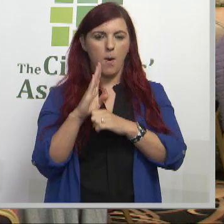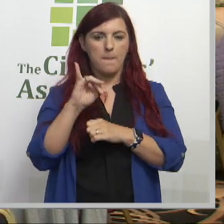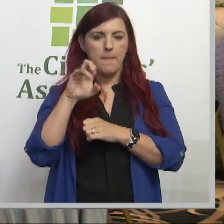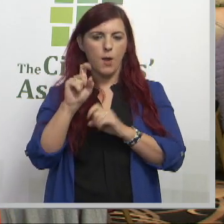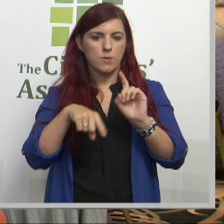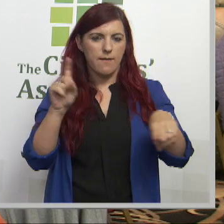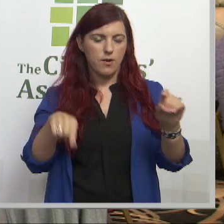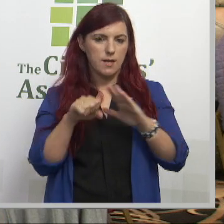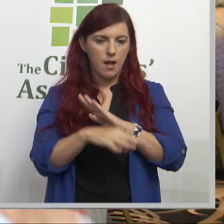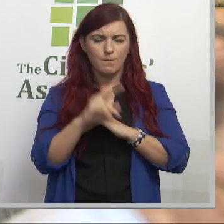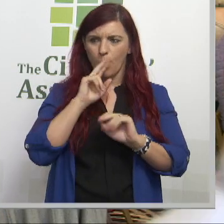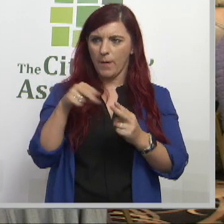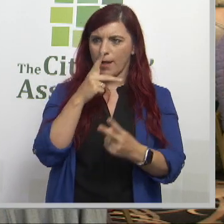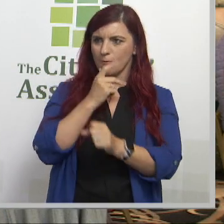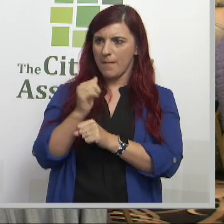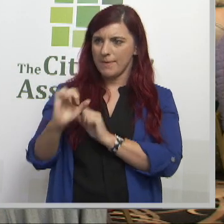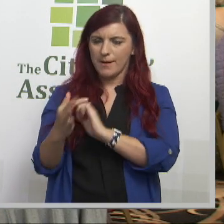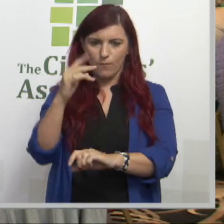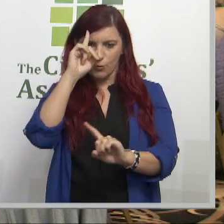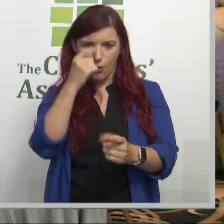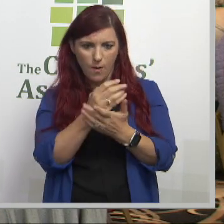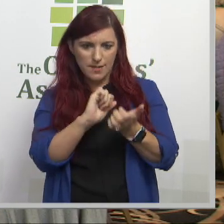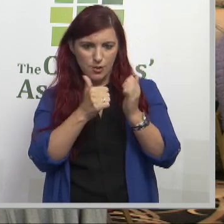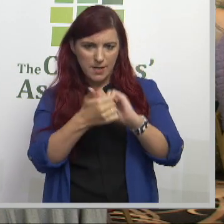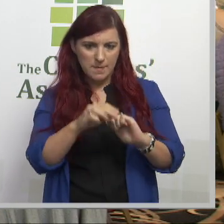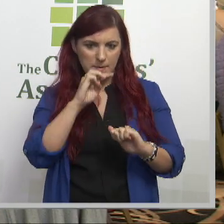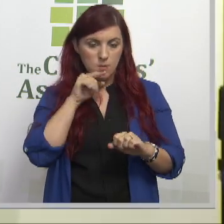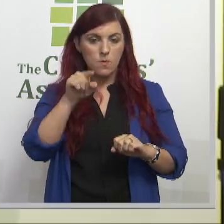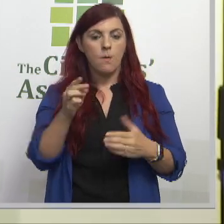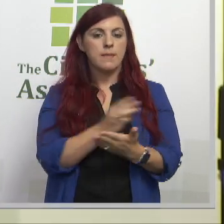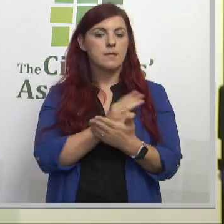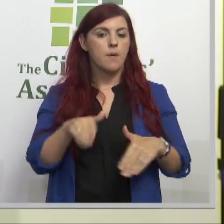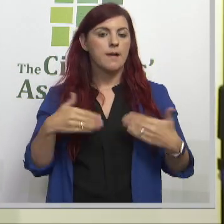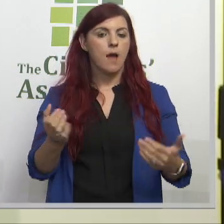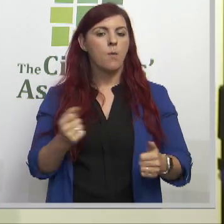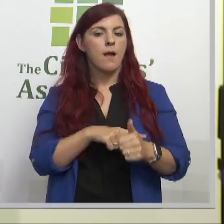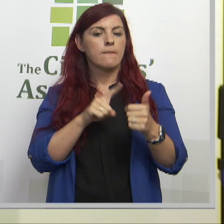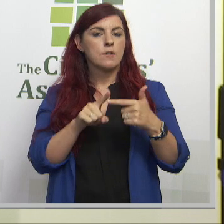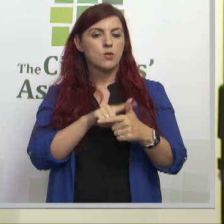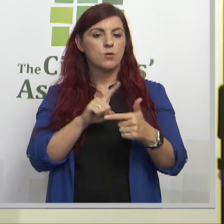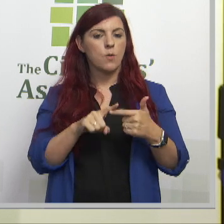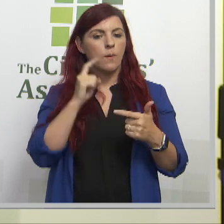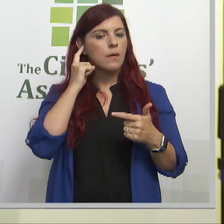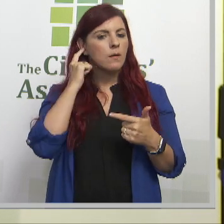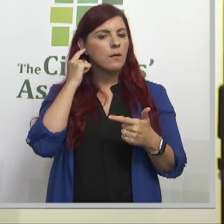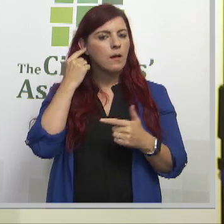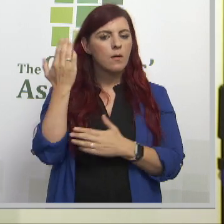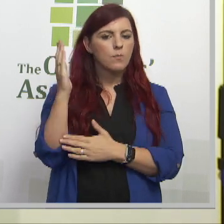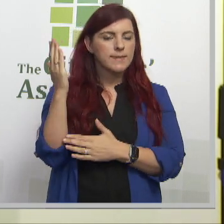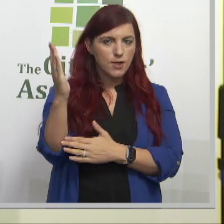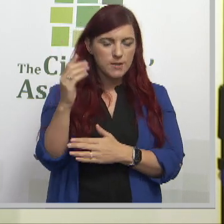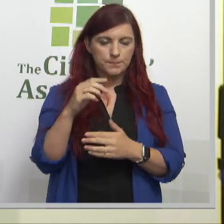that unless we know how the state comes to these decisions. And so we have two presentations for